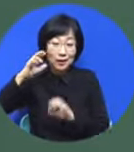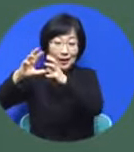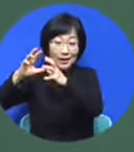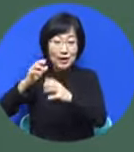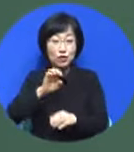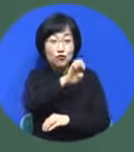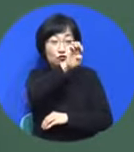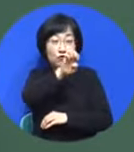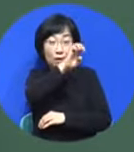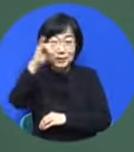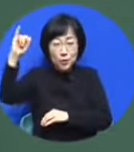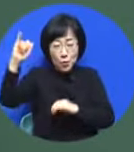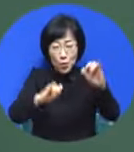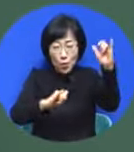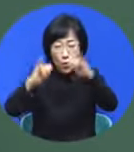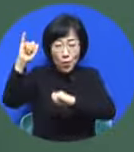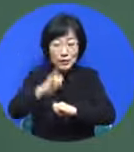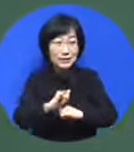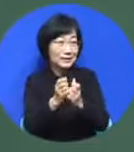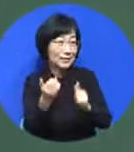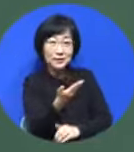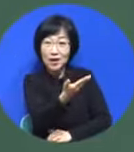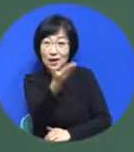happening in America. Do you understand this?